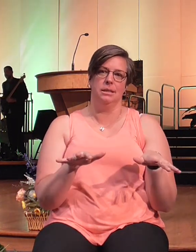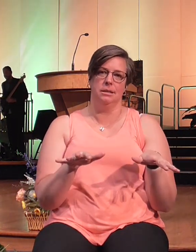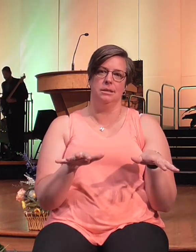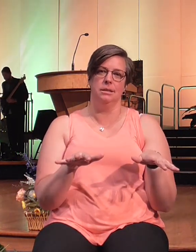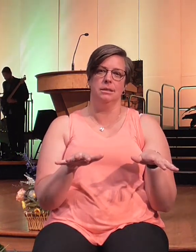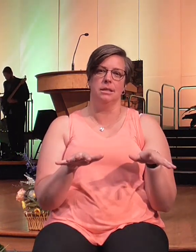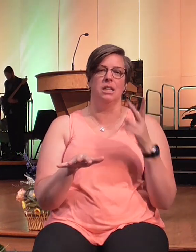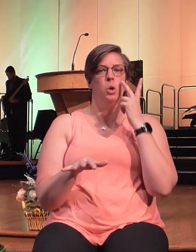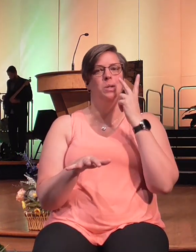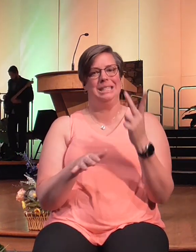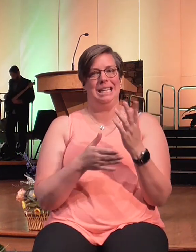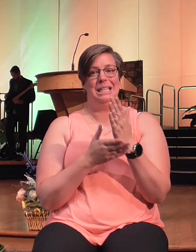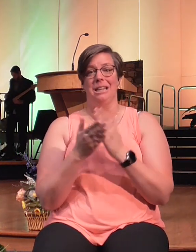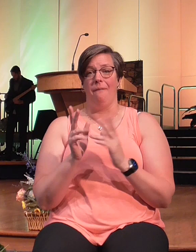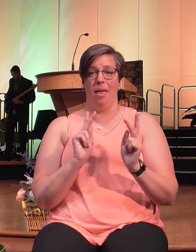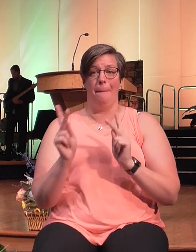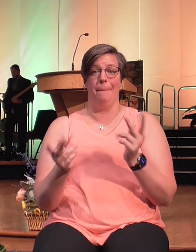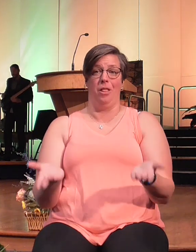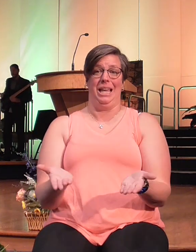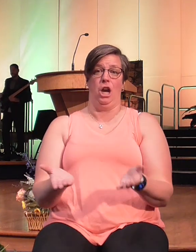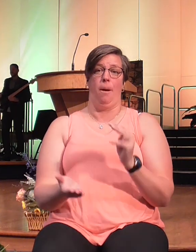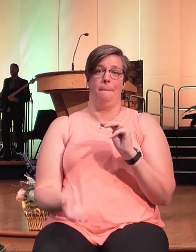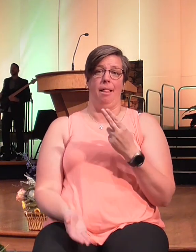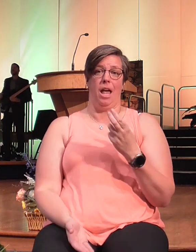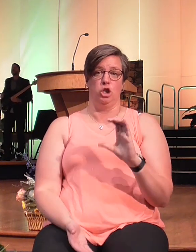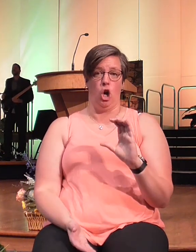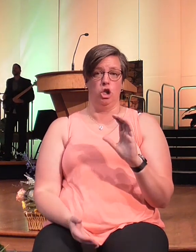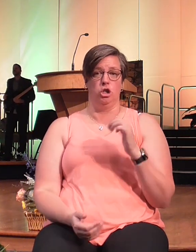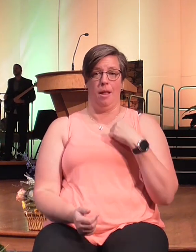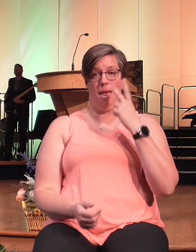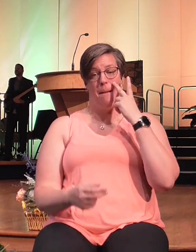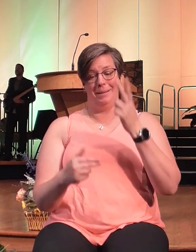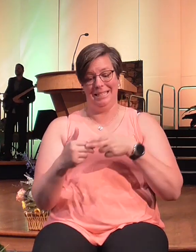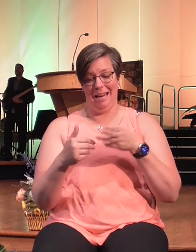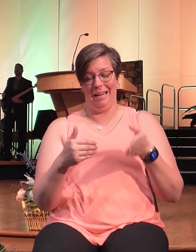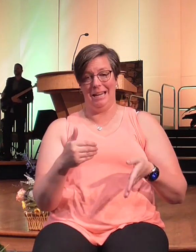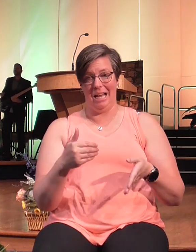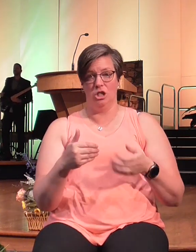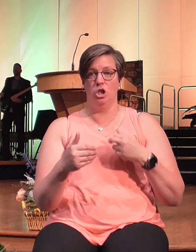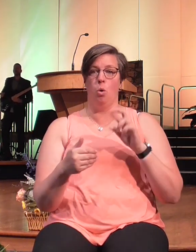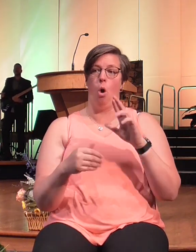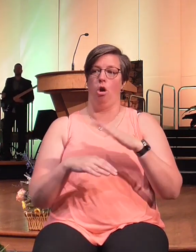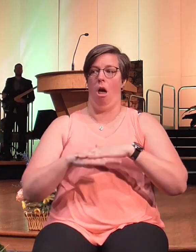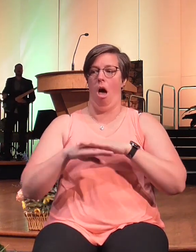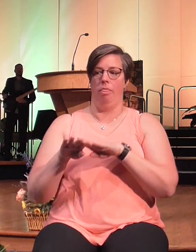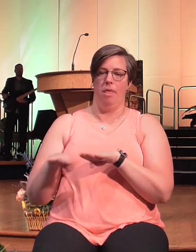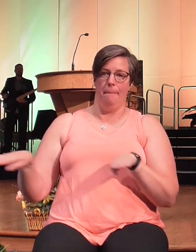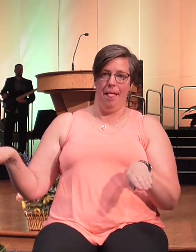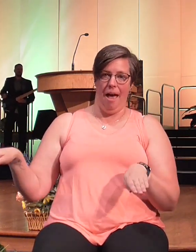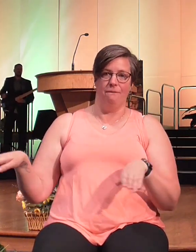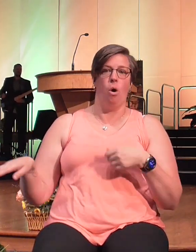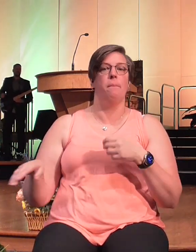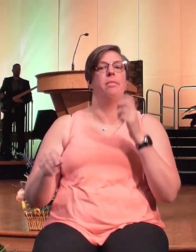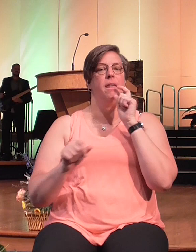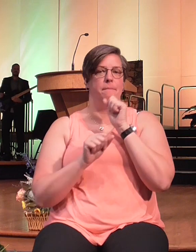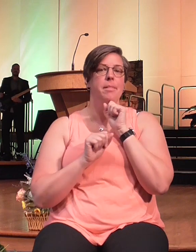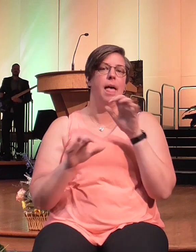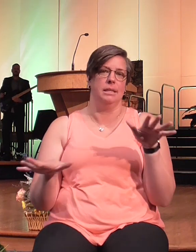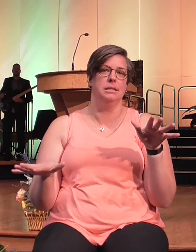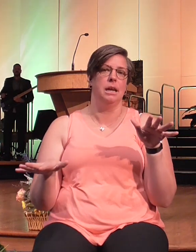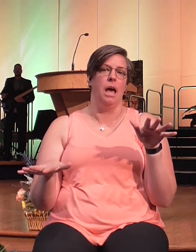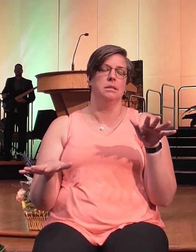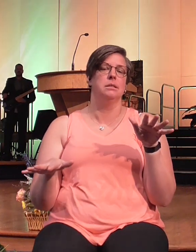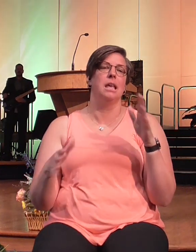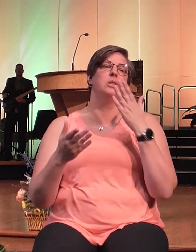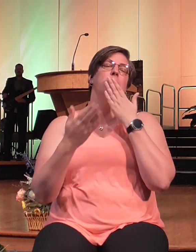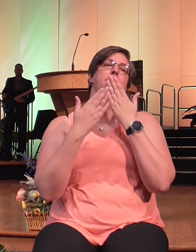see even some of the people here at Mile High Church who are sitting next to us or up on this platform that have blessed us, and just give thanks